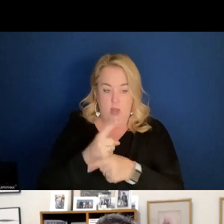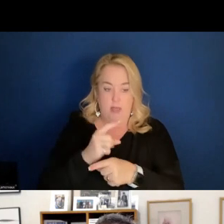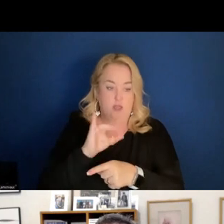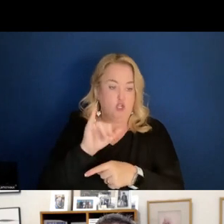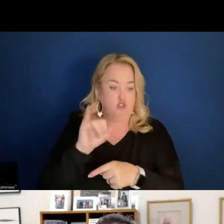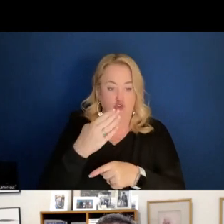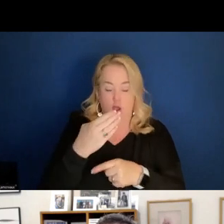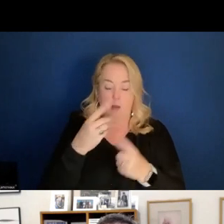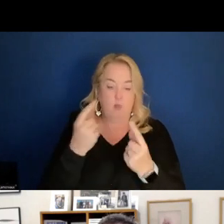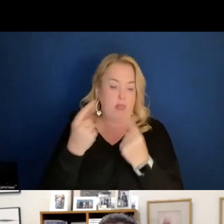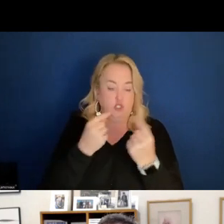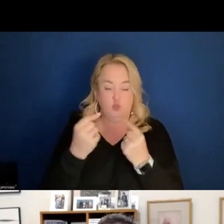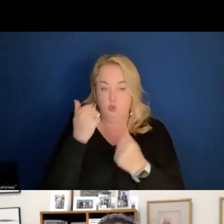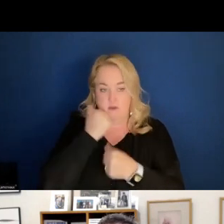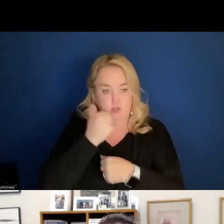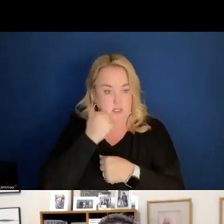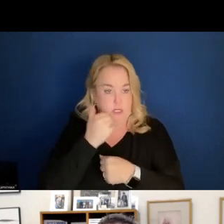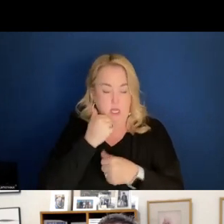And so